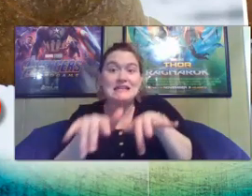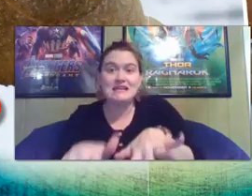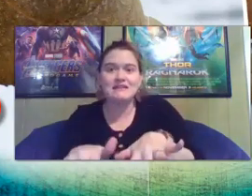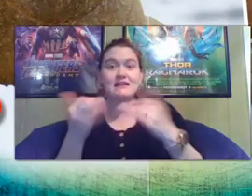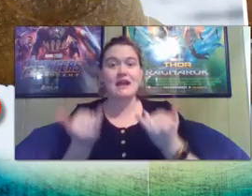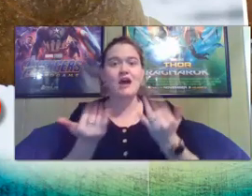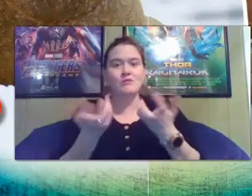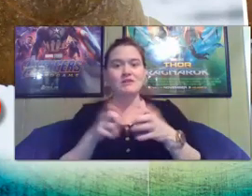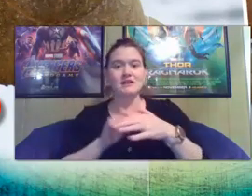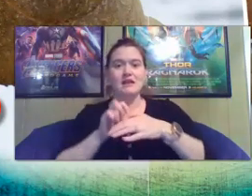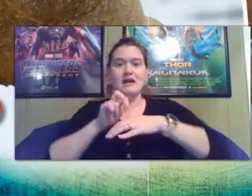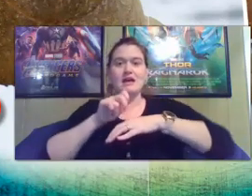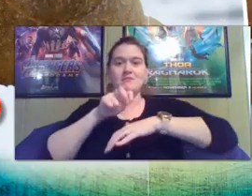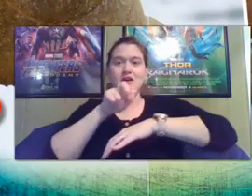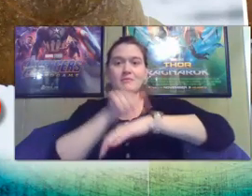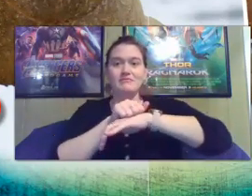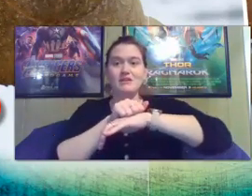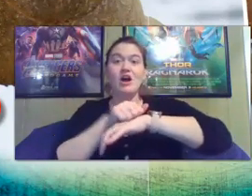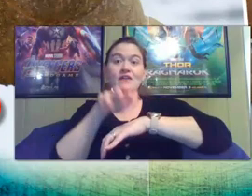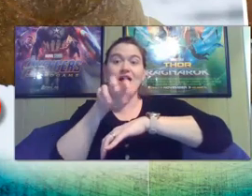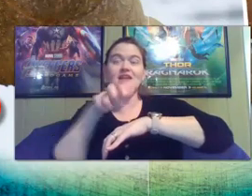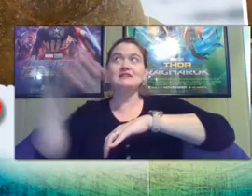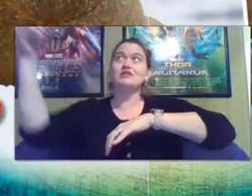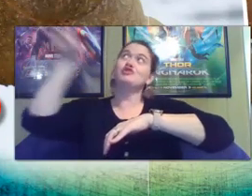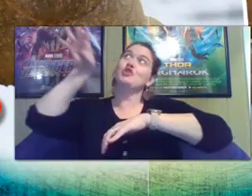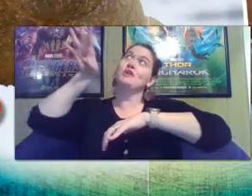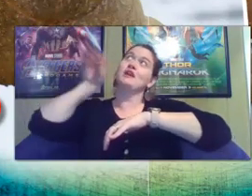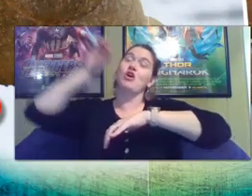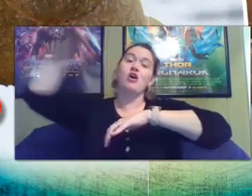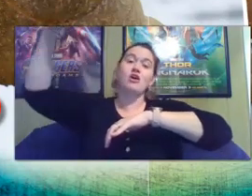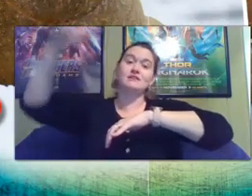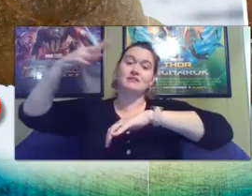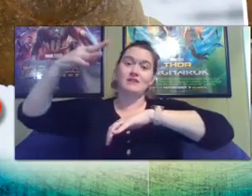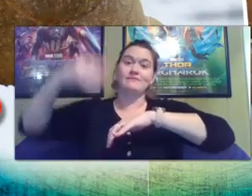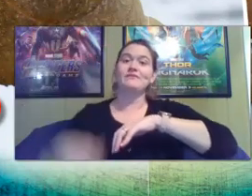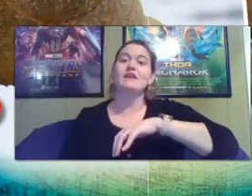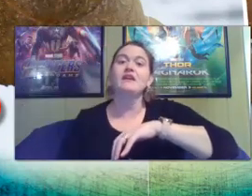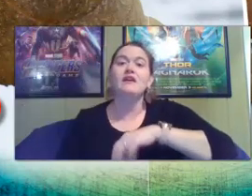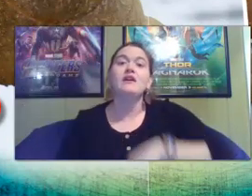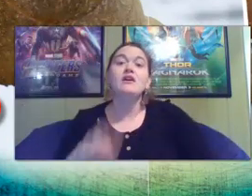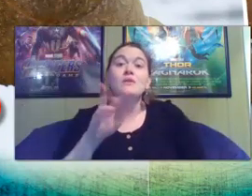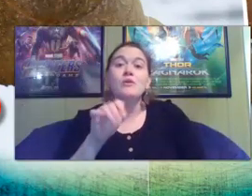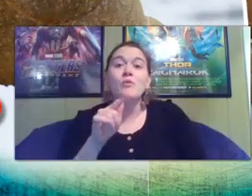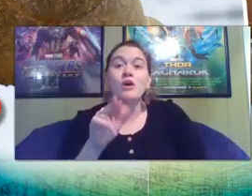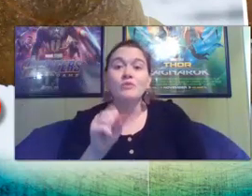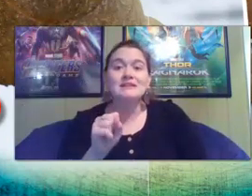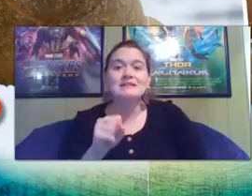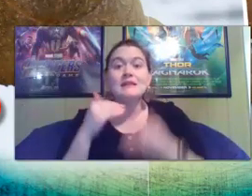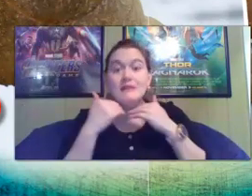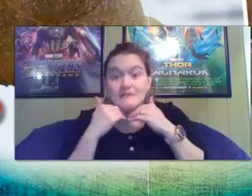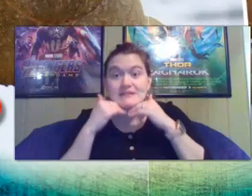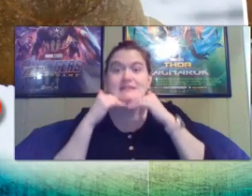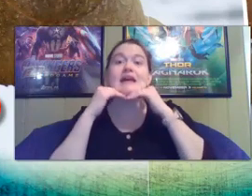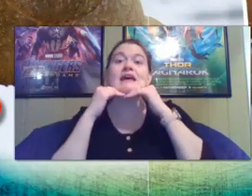icy sea. Now it wants to climb up on the ice to soak in all the sun. The